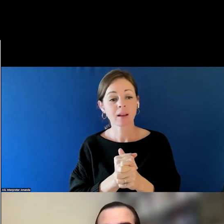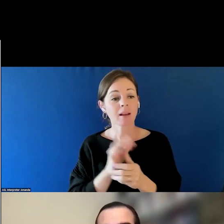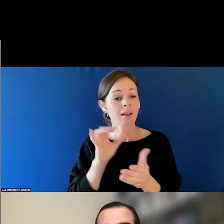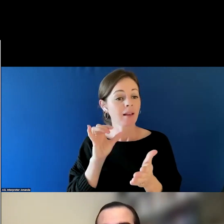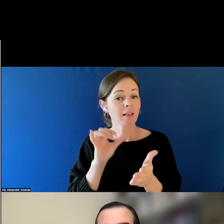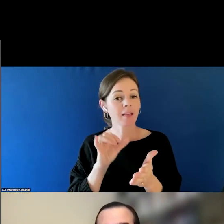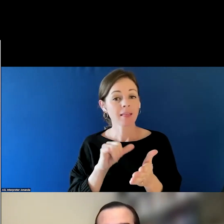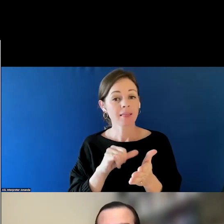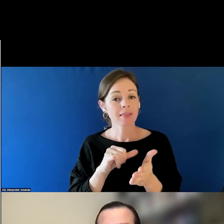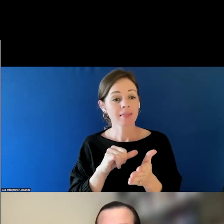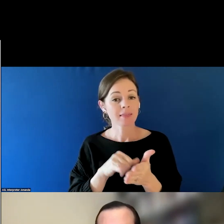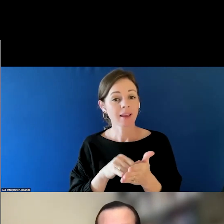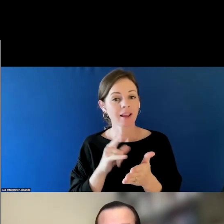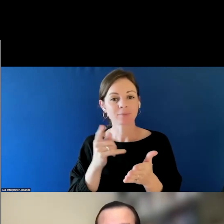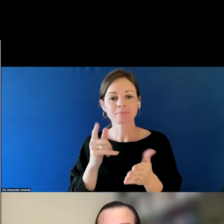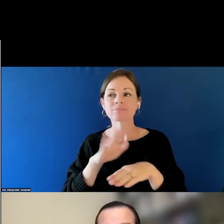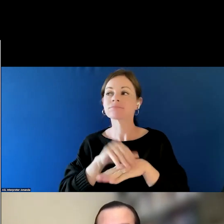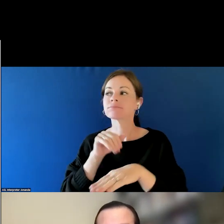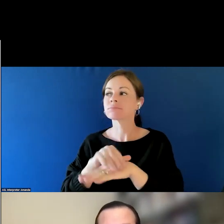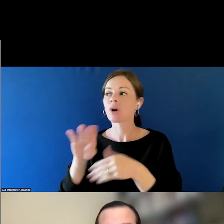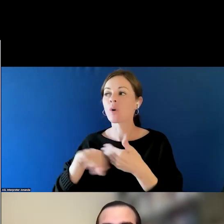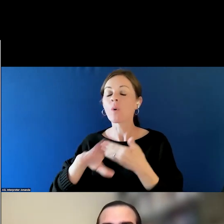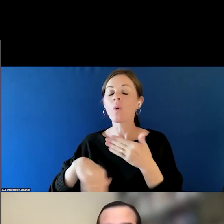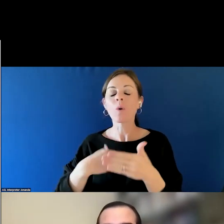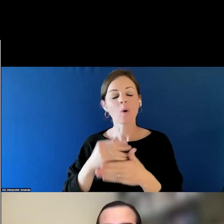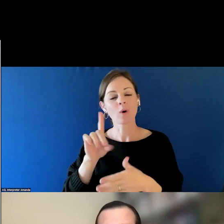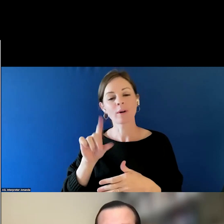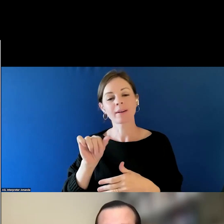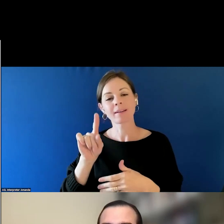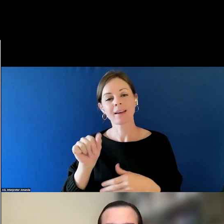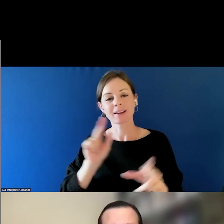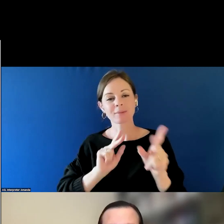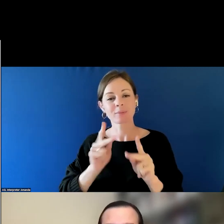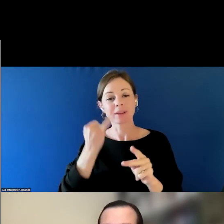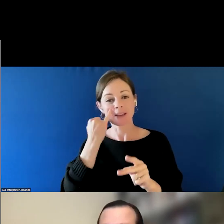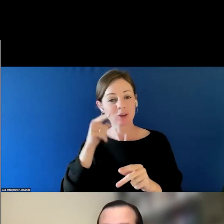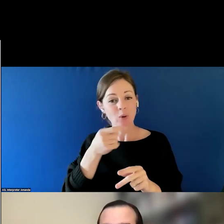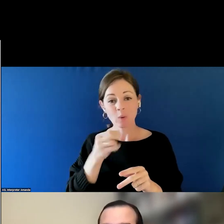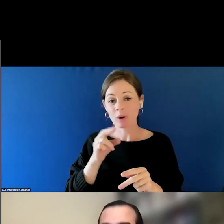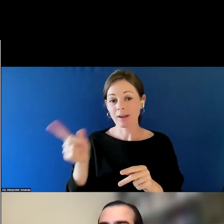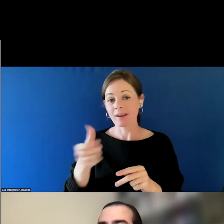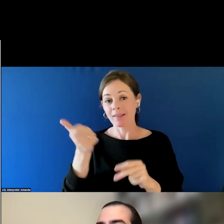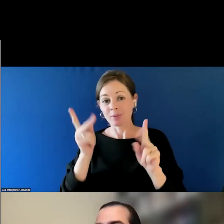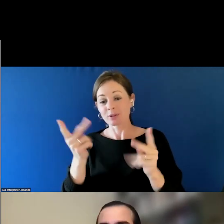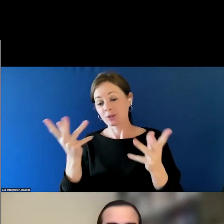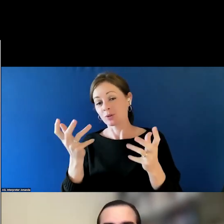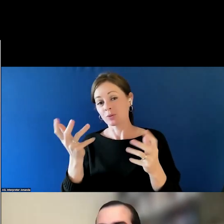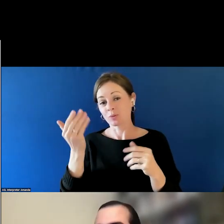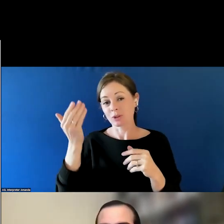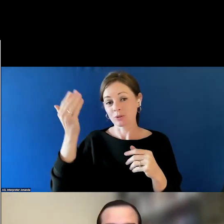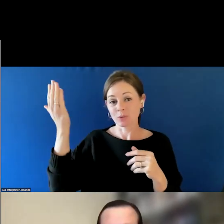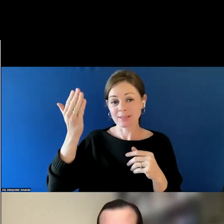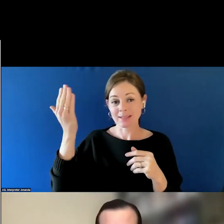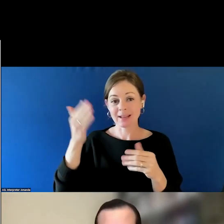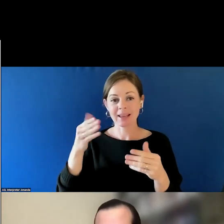I'm putting out a call for all data people. If you or someone you know wants to present at a future Data Corner, and this could be